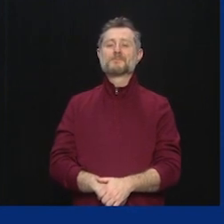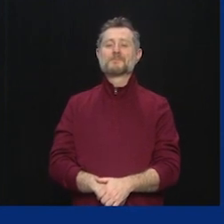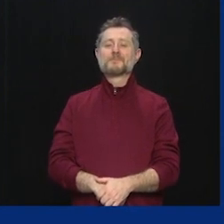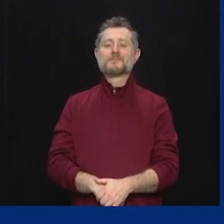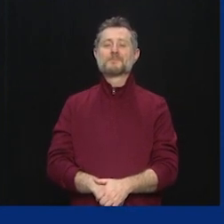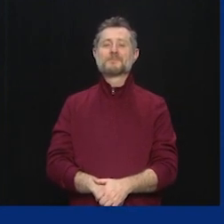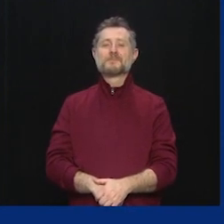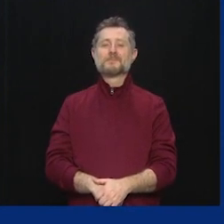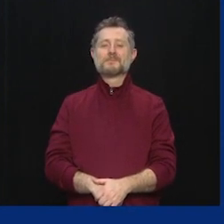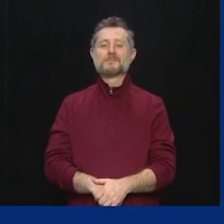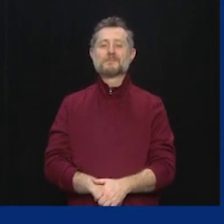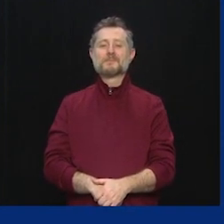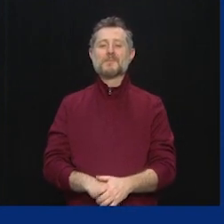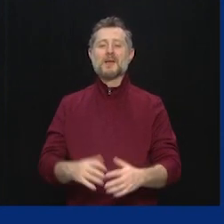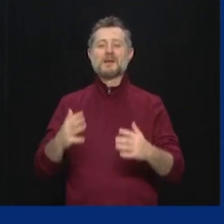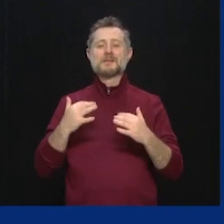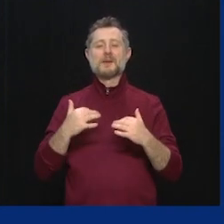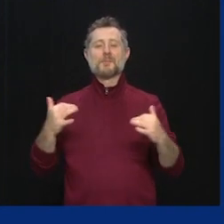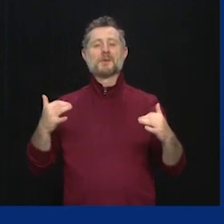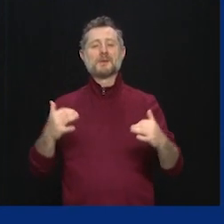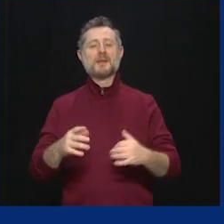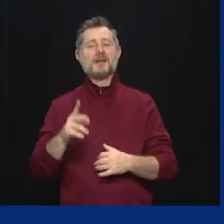and Assemblyman Keith Brown.